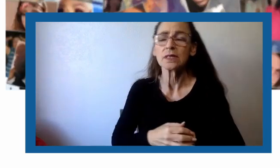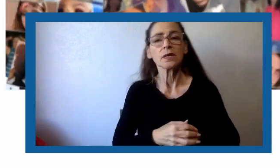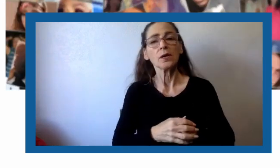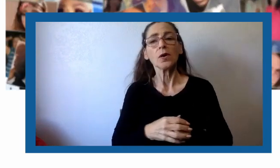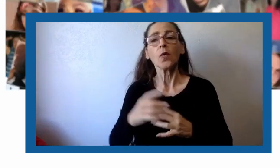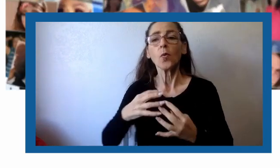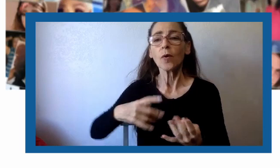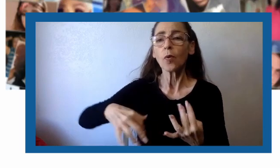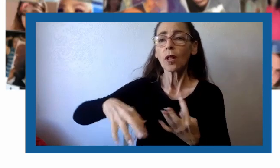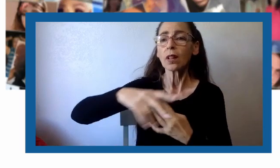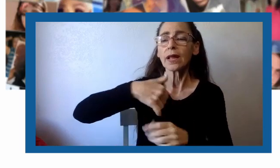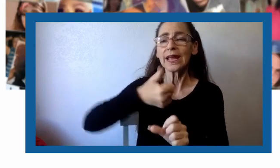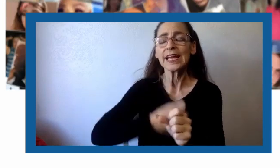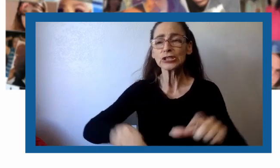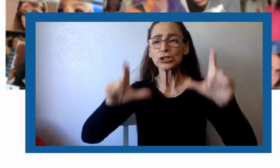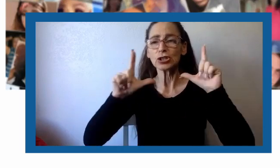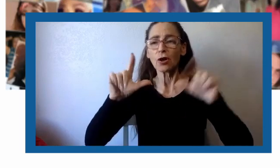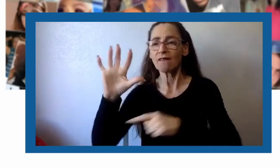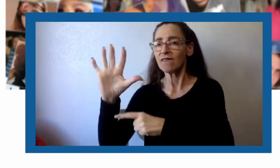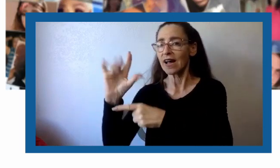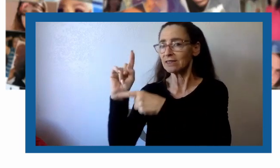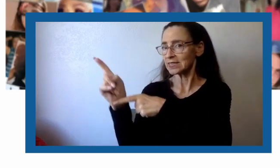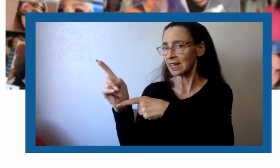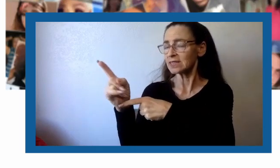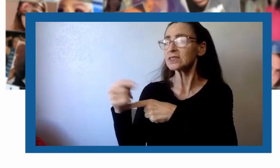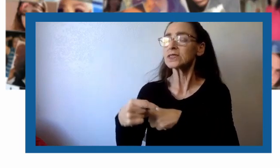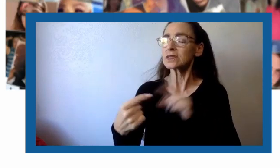on each and hold each slide for about 5 seconds in order to